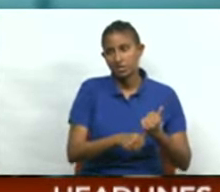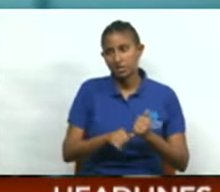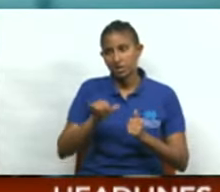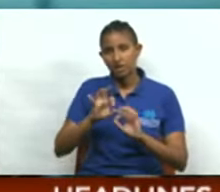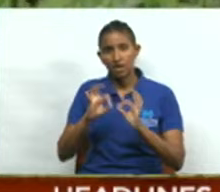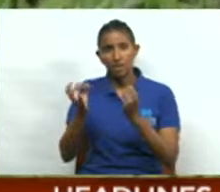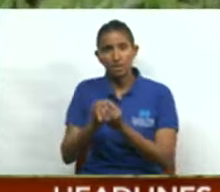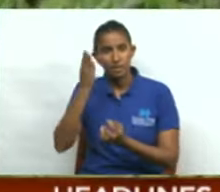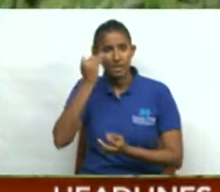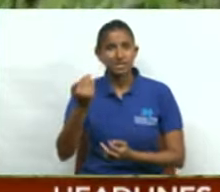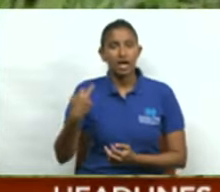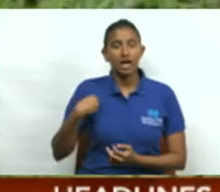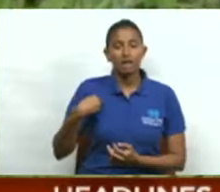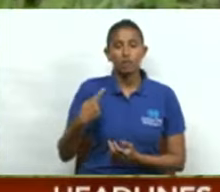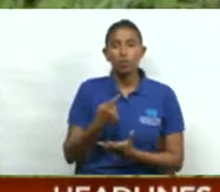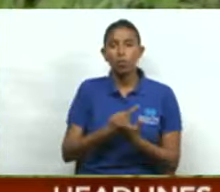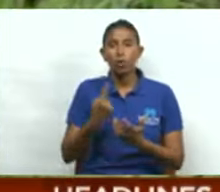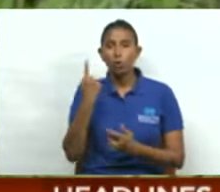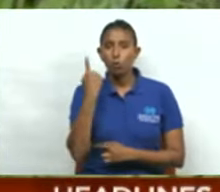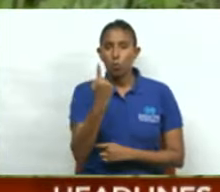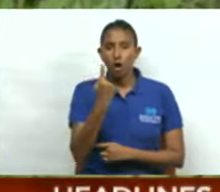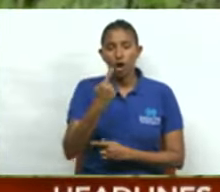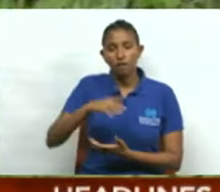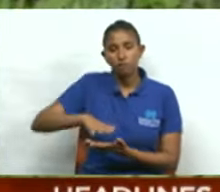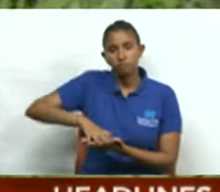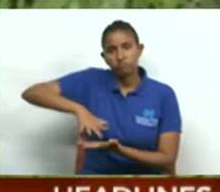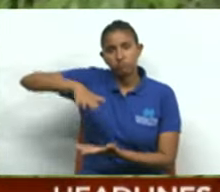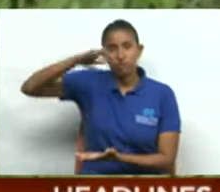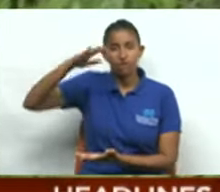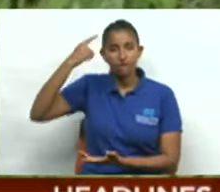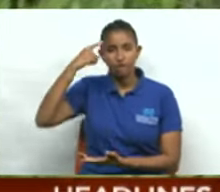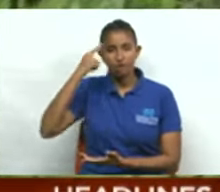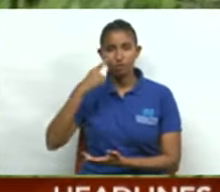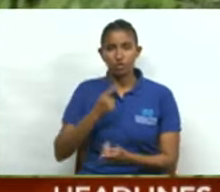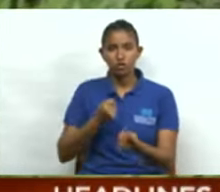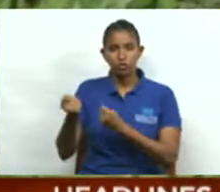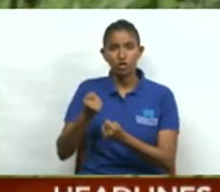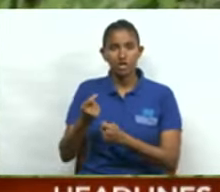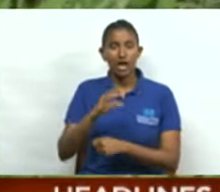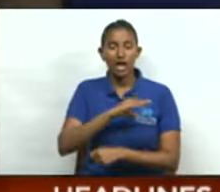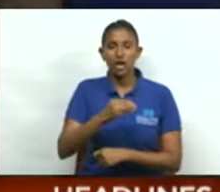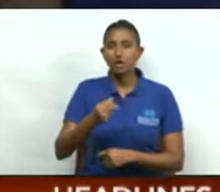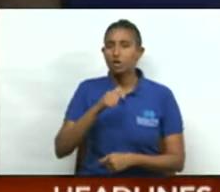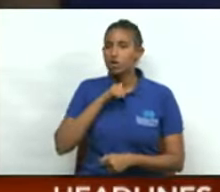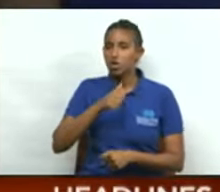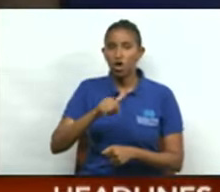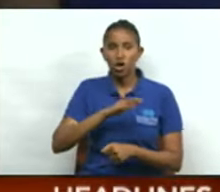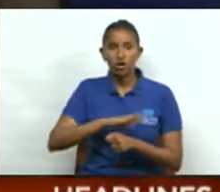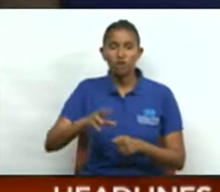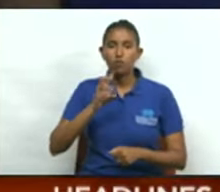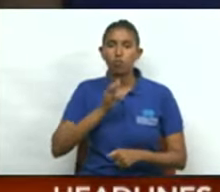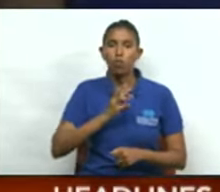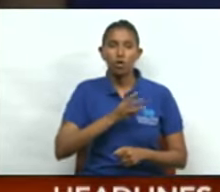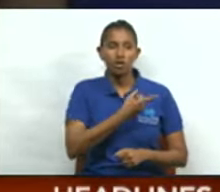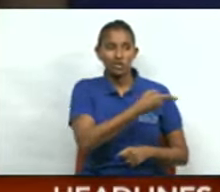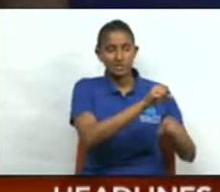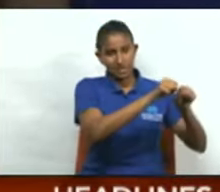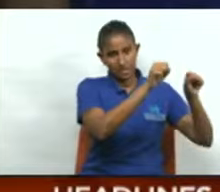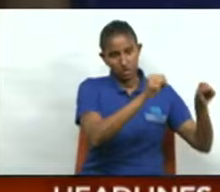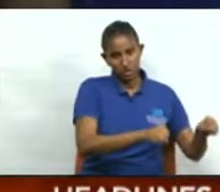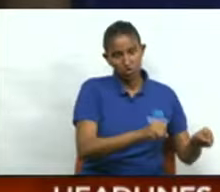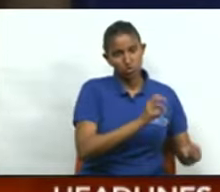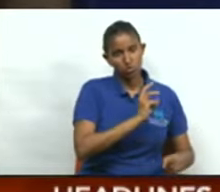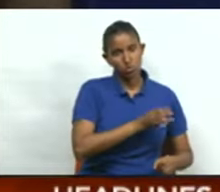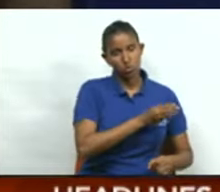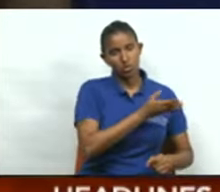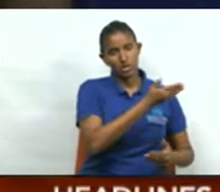one filling bay for their water trucks and a lack of supply at their filling station. Otto Carrington, CNC3